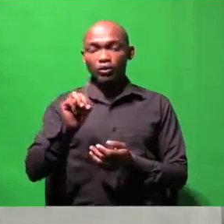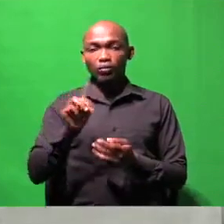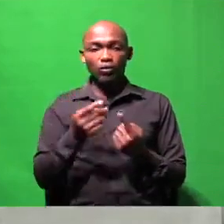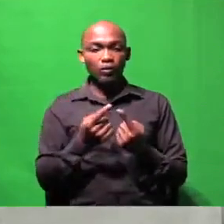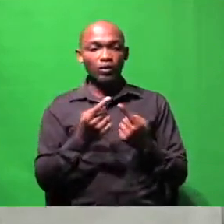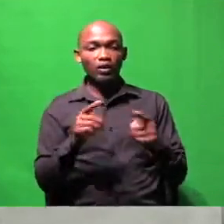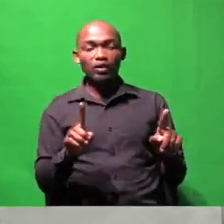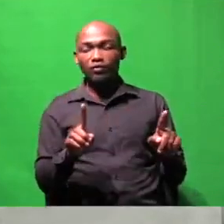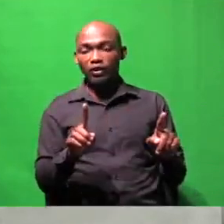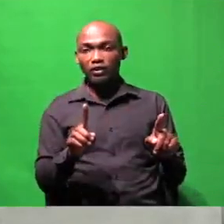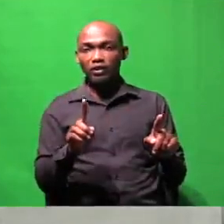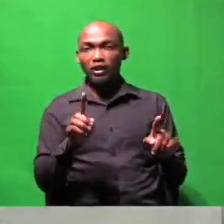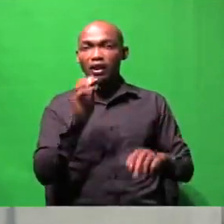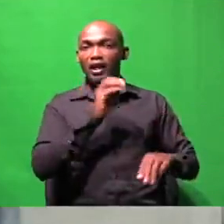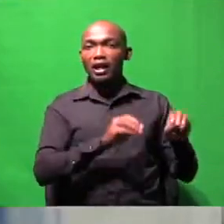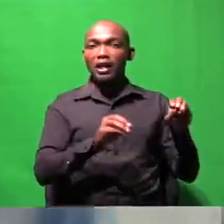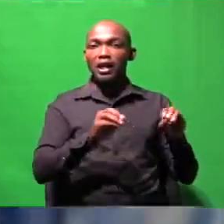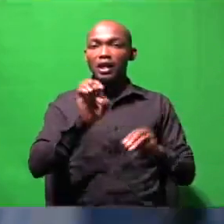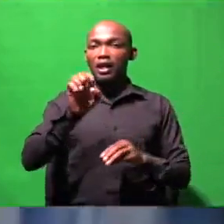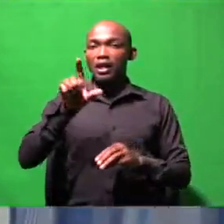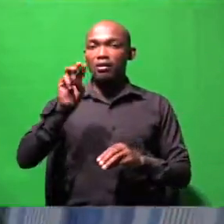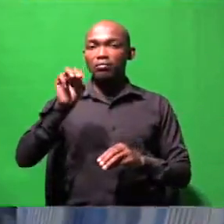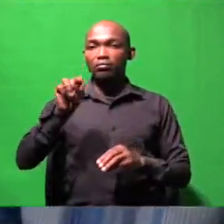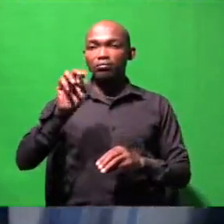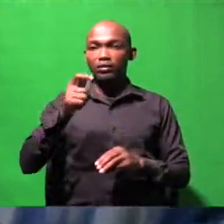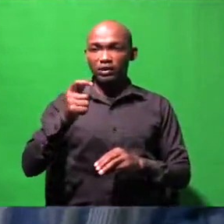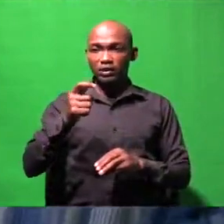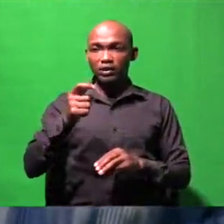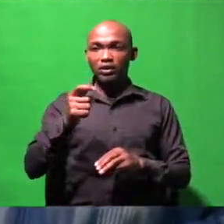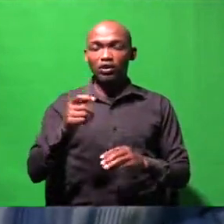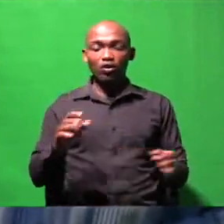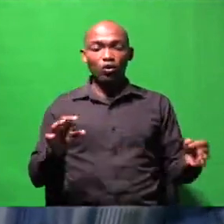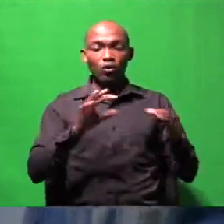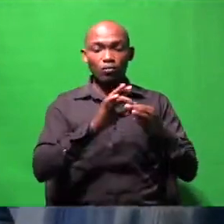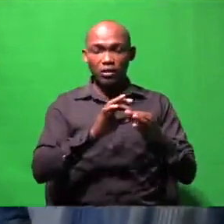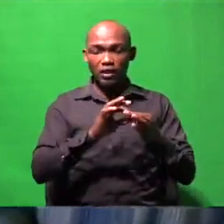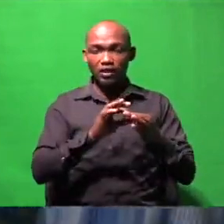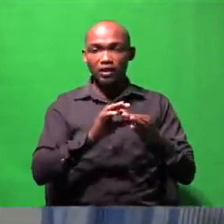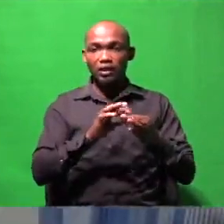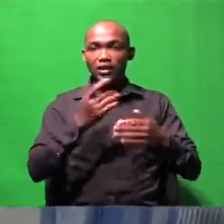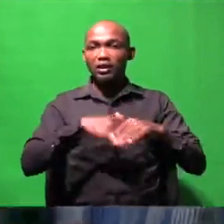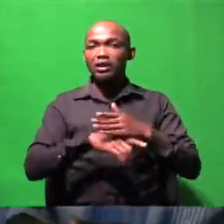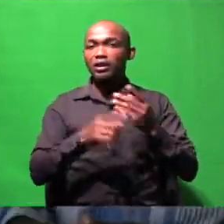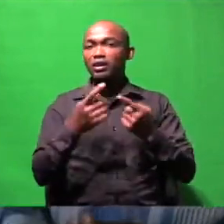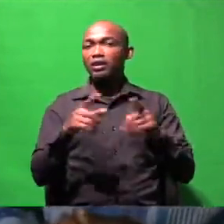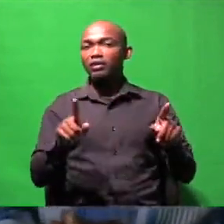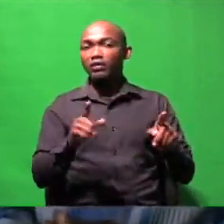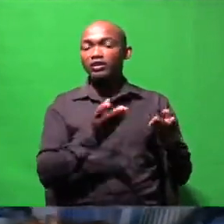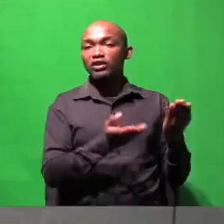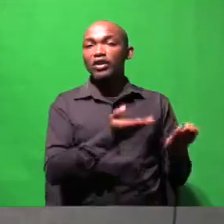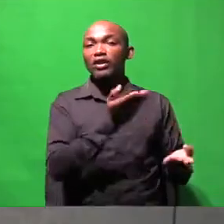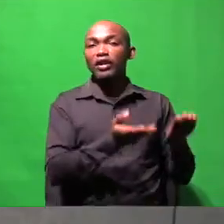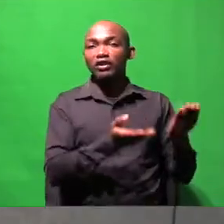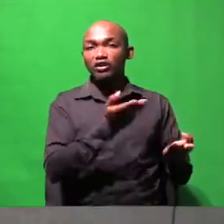may combine in a simple ratio to form compound. Atoms of a